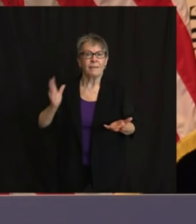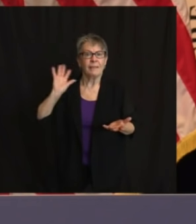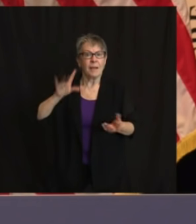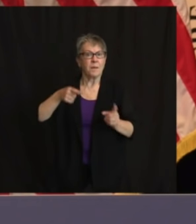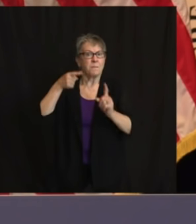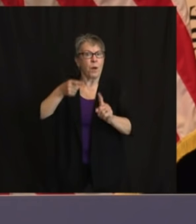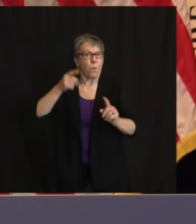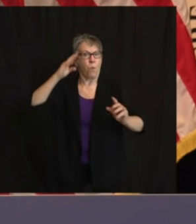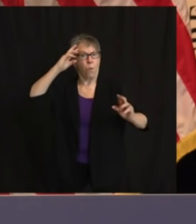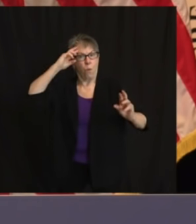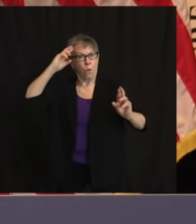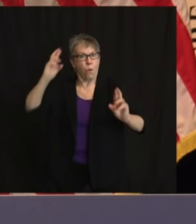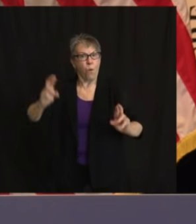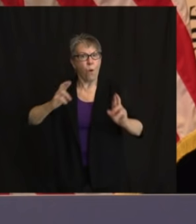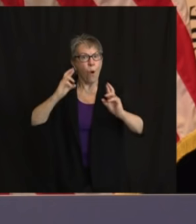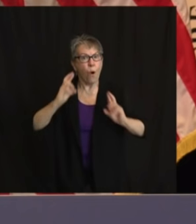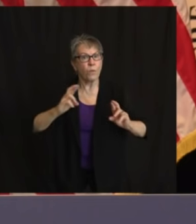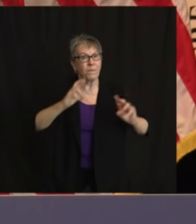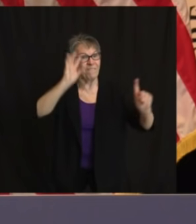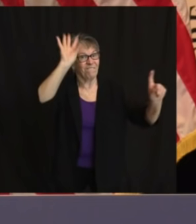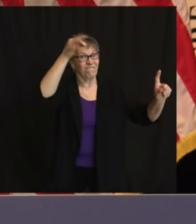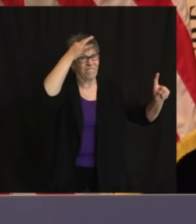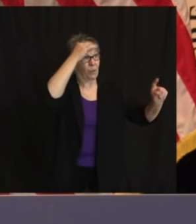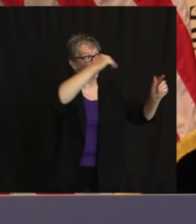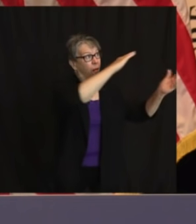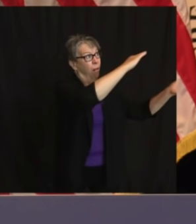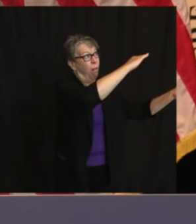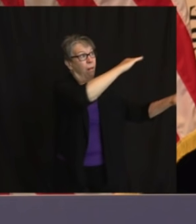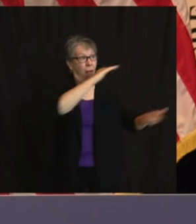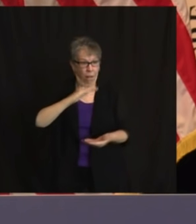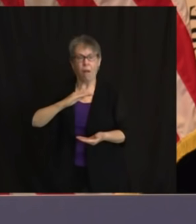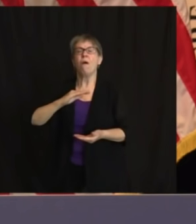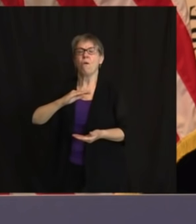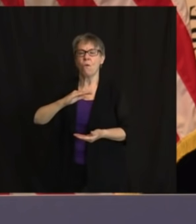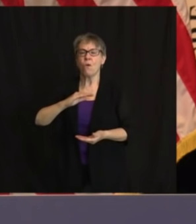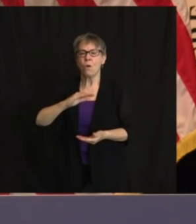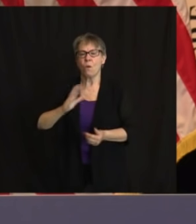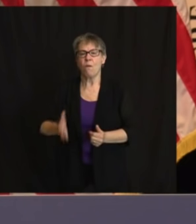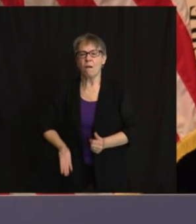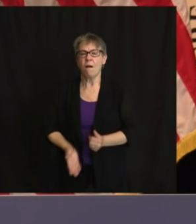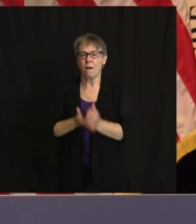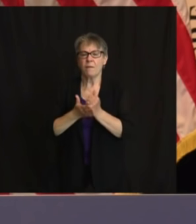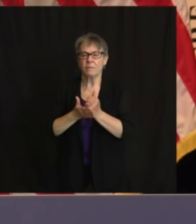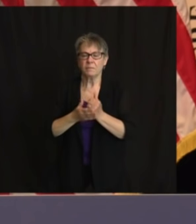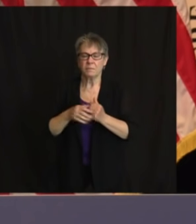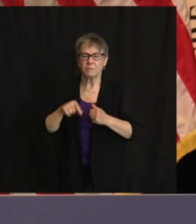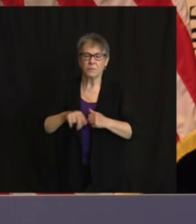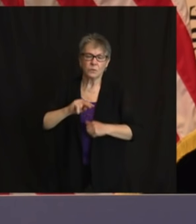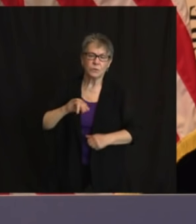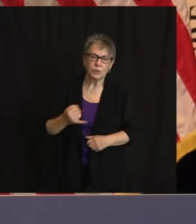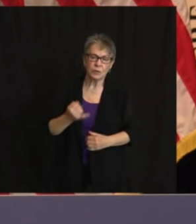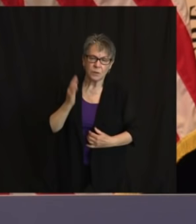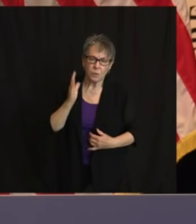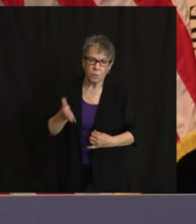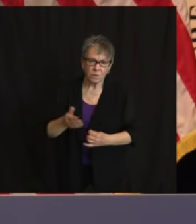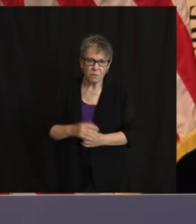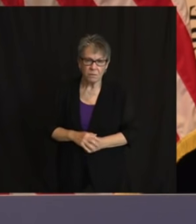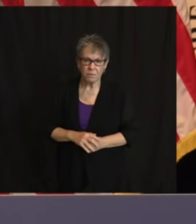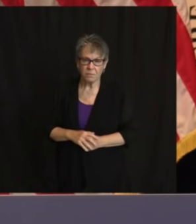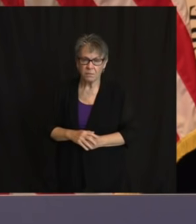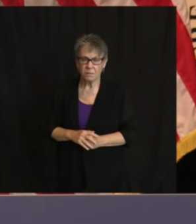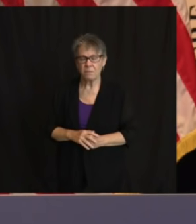an important piece, that we get a big bucket of federal direct cash assistance through Congress and a bill signed